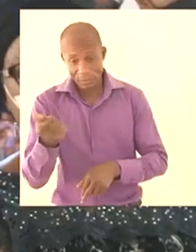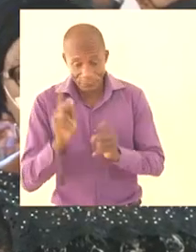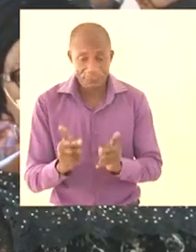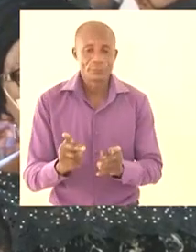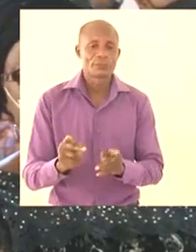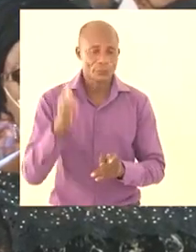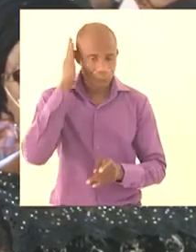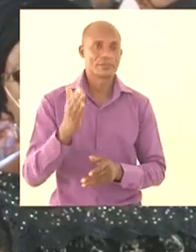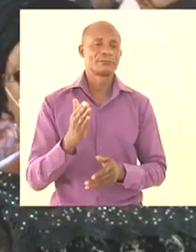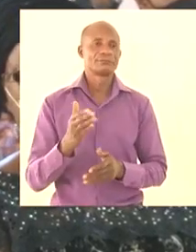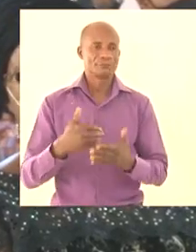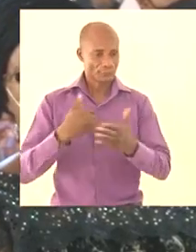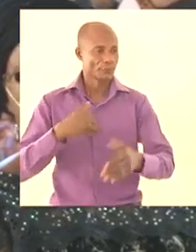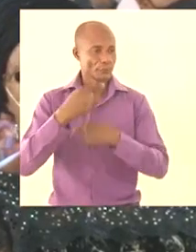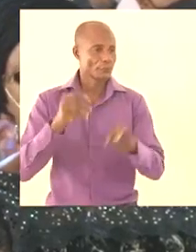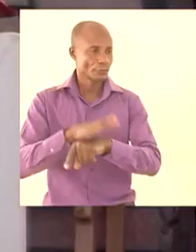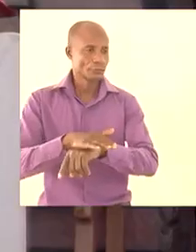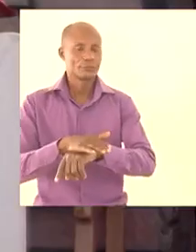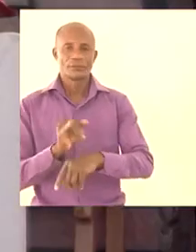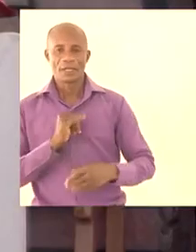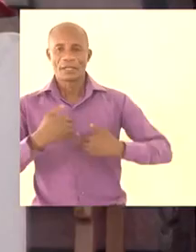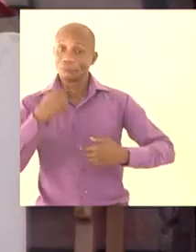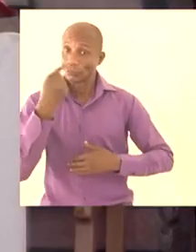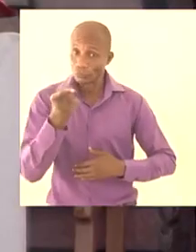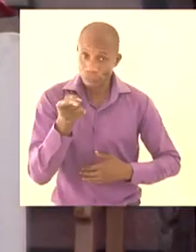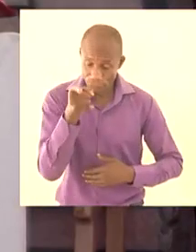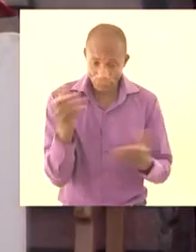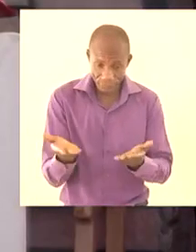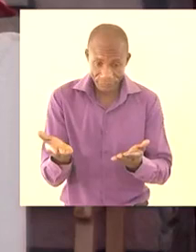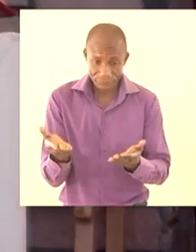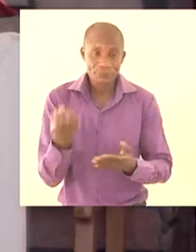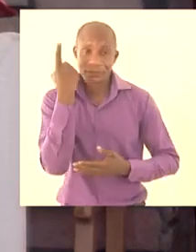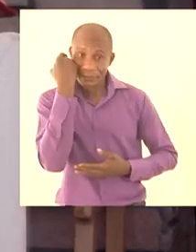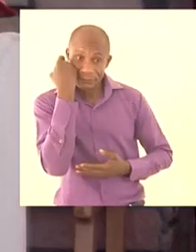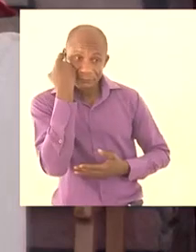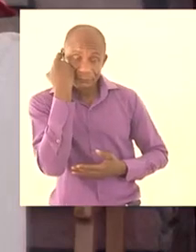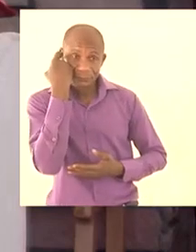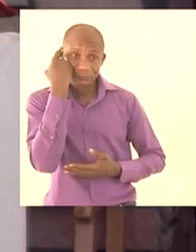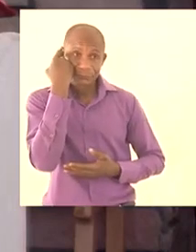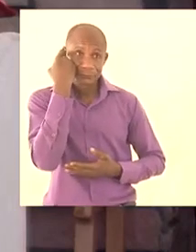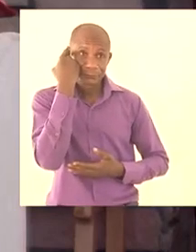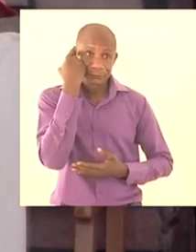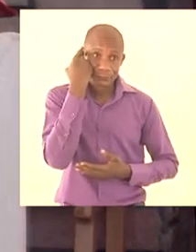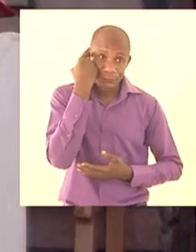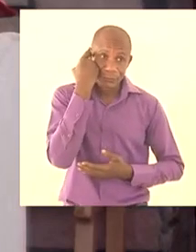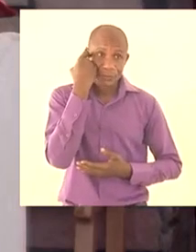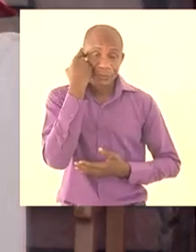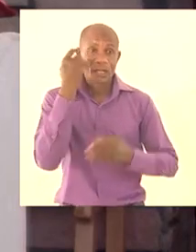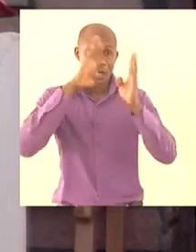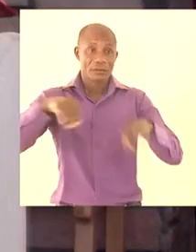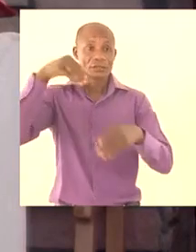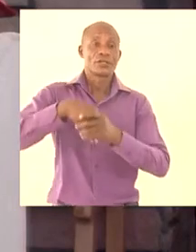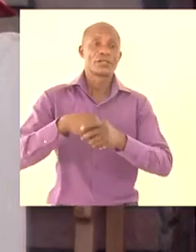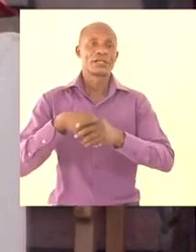about. This is before you move on. I have told you here that recently Chatham House in